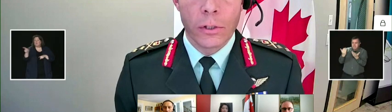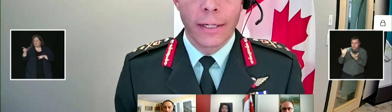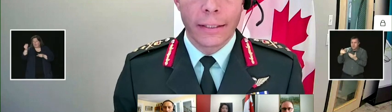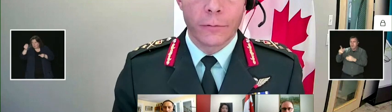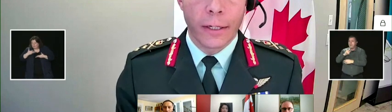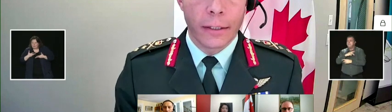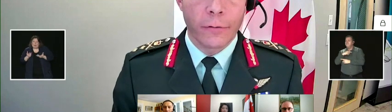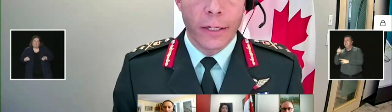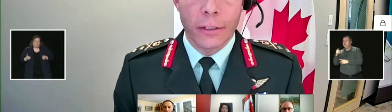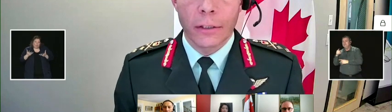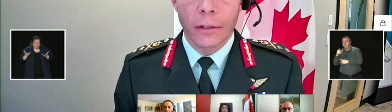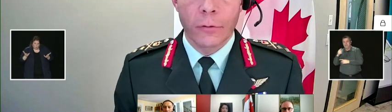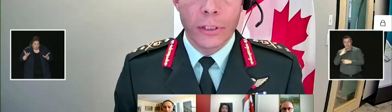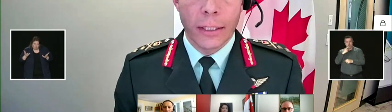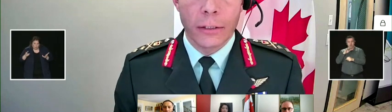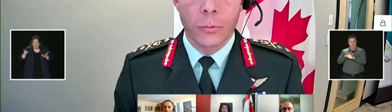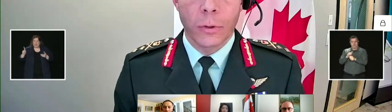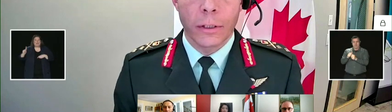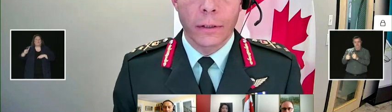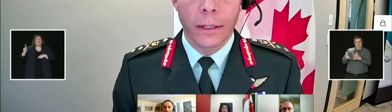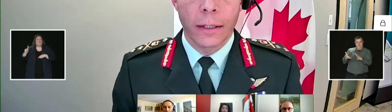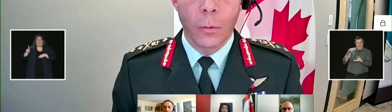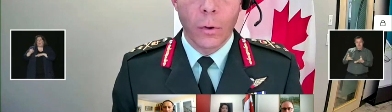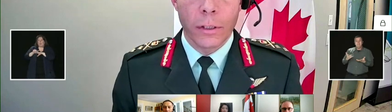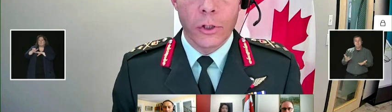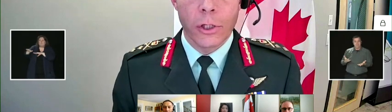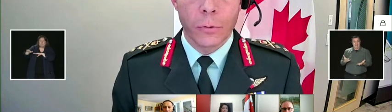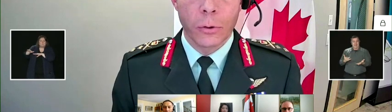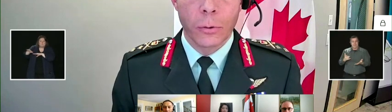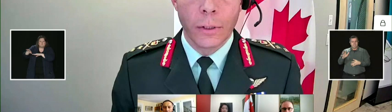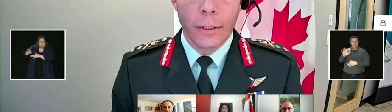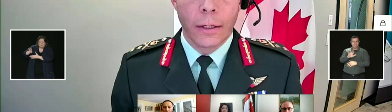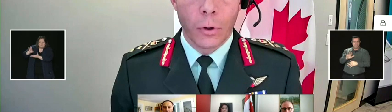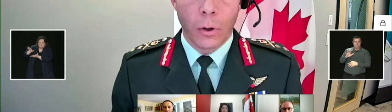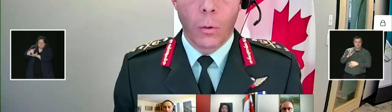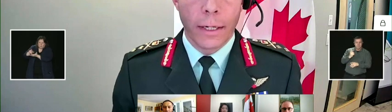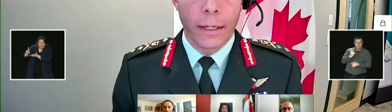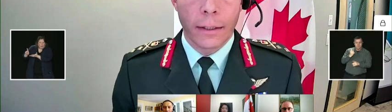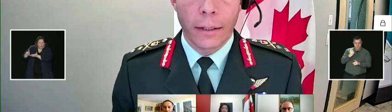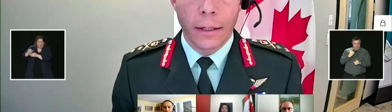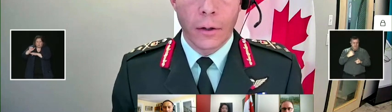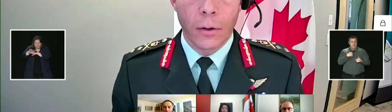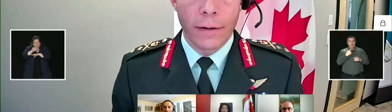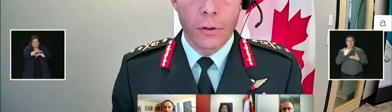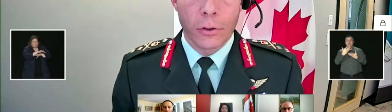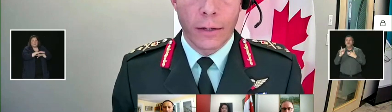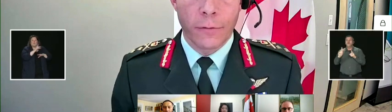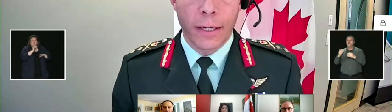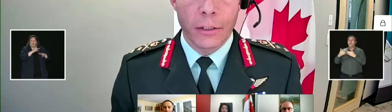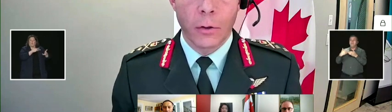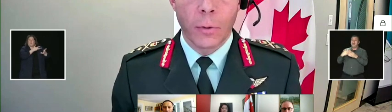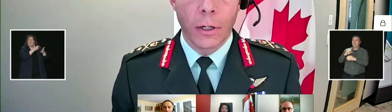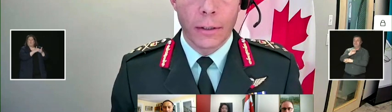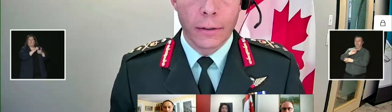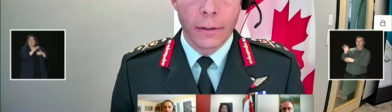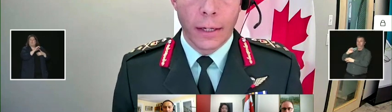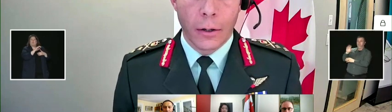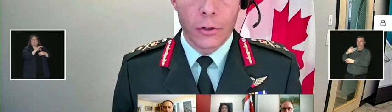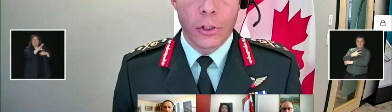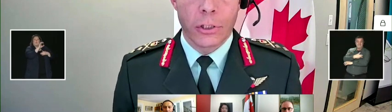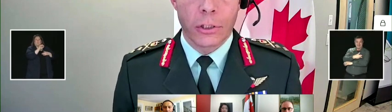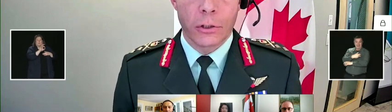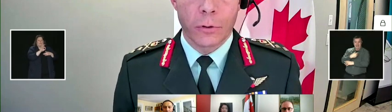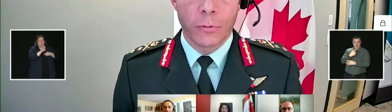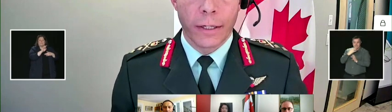orders, identifying the vaccine delivery sites where they want this shipped to. We're coordinating at all levels so that FedEx NMR,